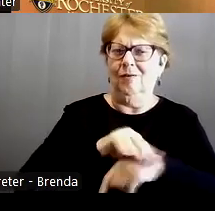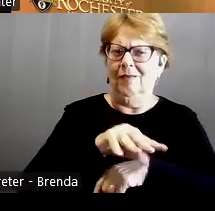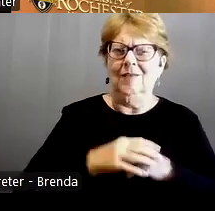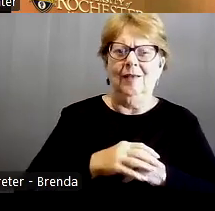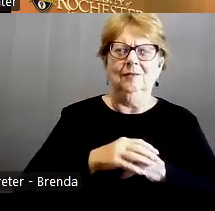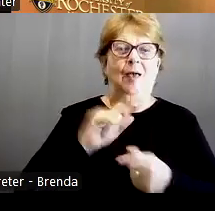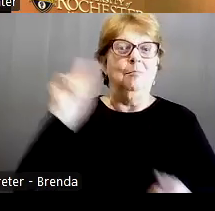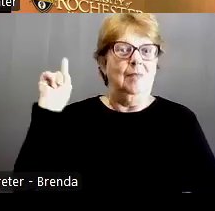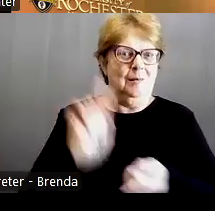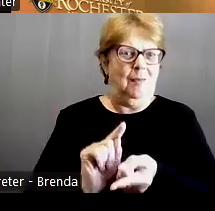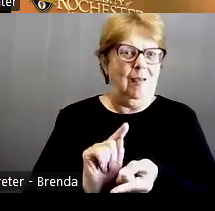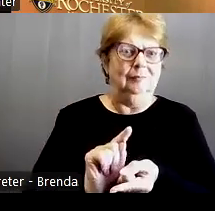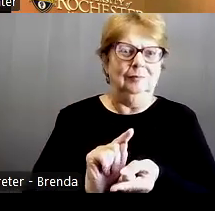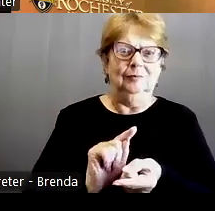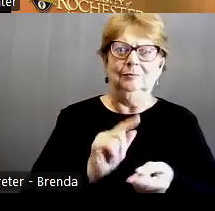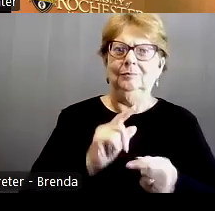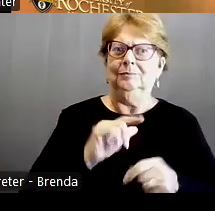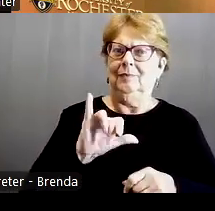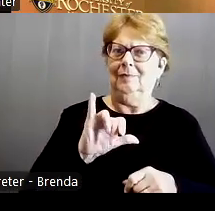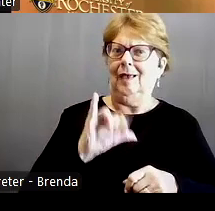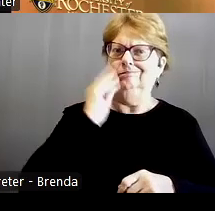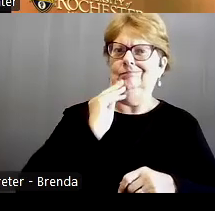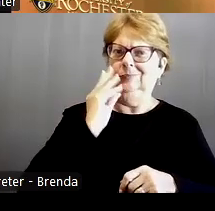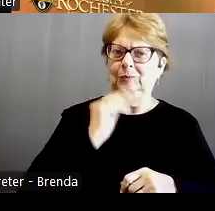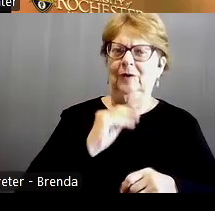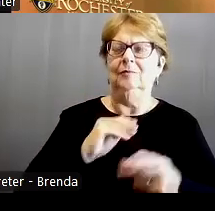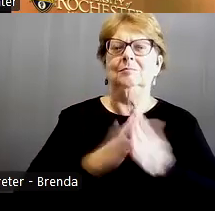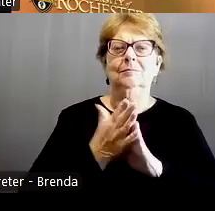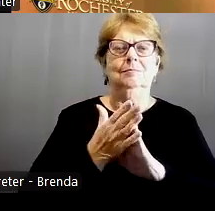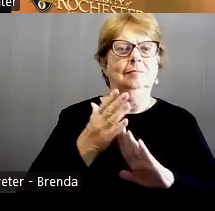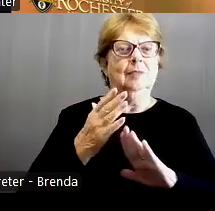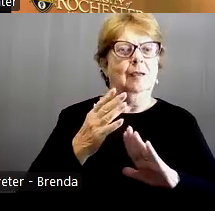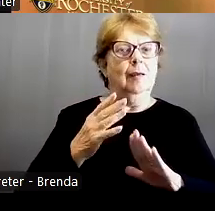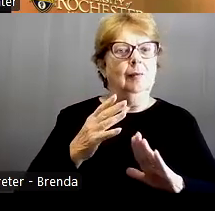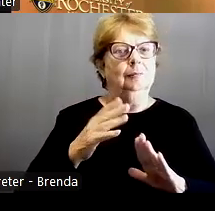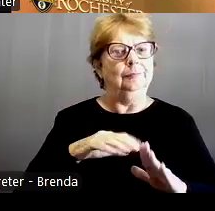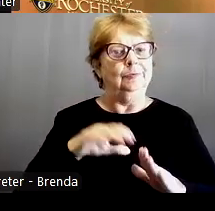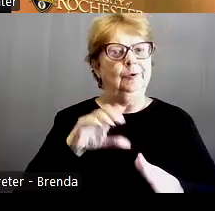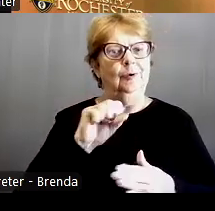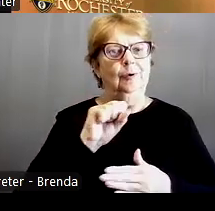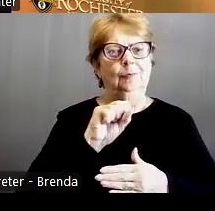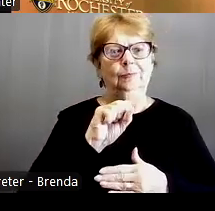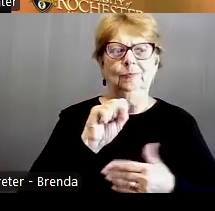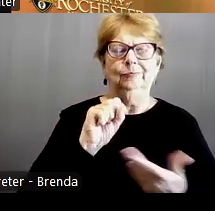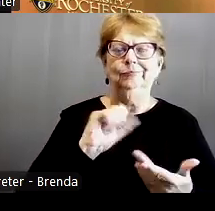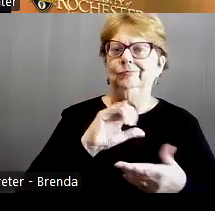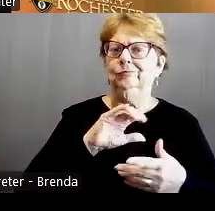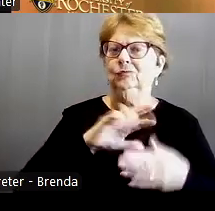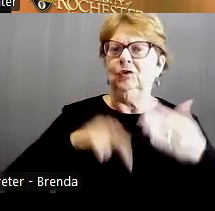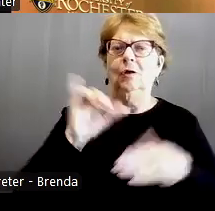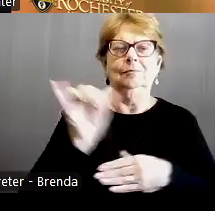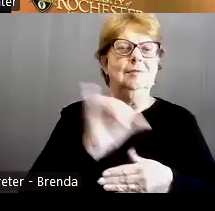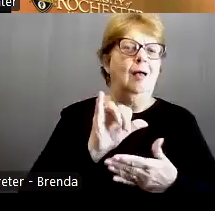The anxiety and tension then become somatic rather than emotional and can result in somatic symptoms, including seizure and loss of